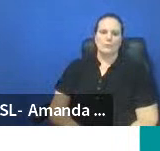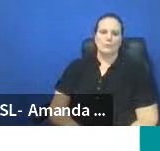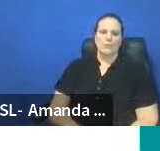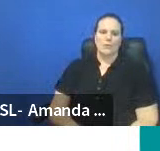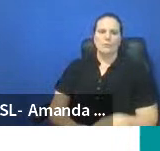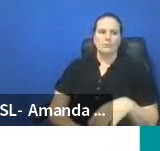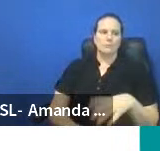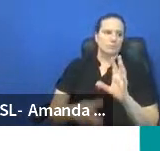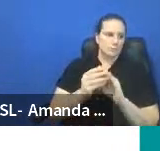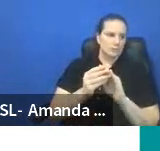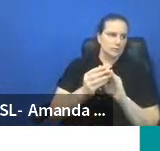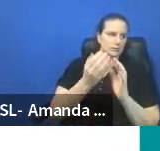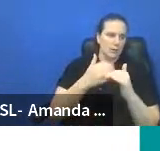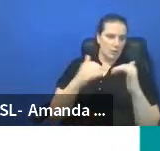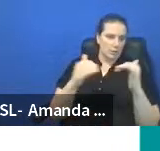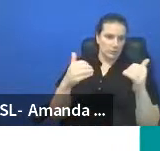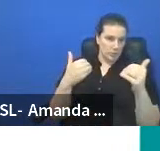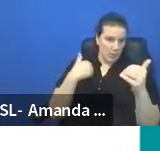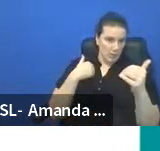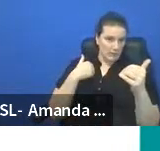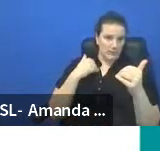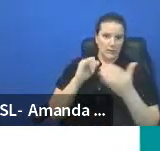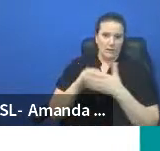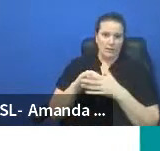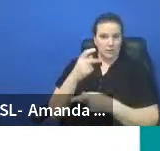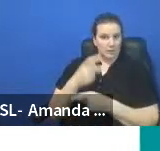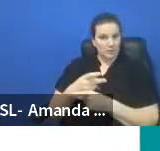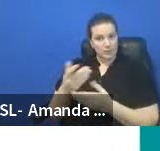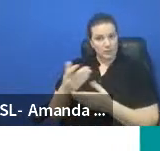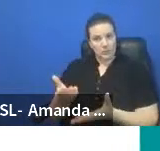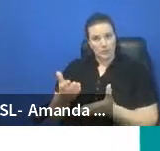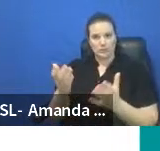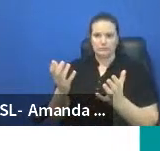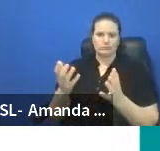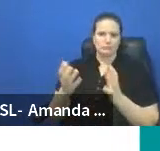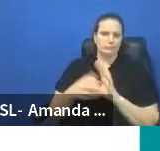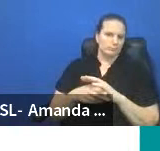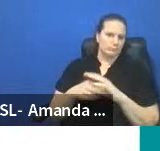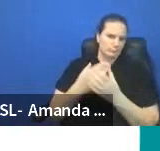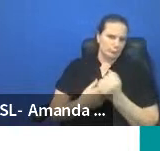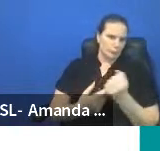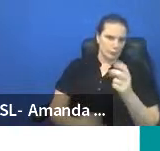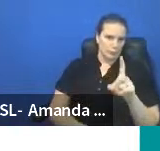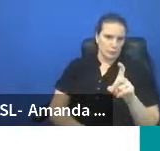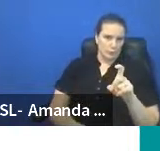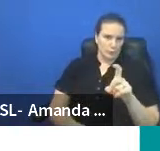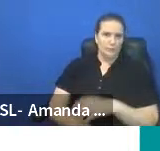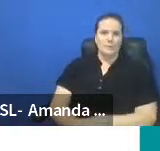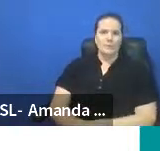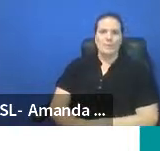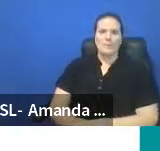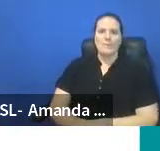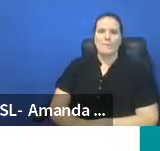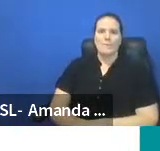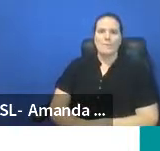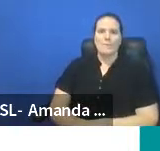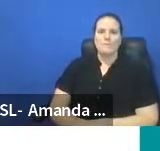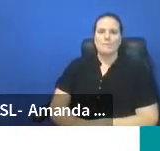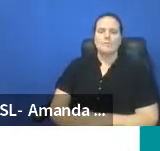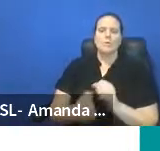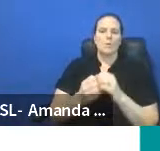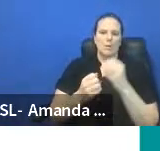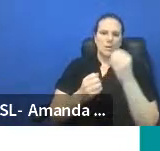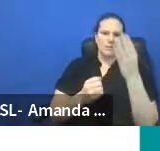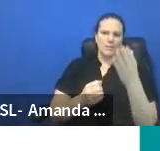meetings and the audience that they have, or do we keep it here? And it may be a combination of both. And then this is a little bit more